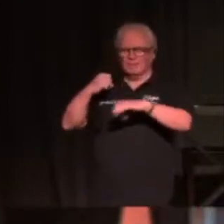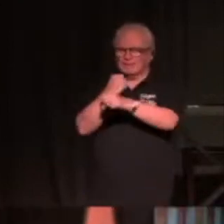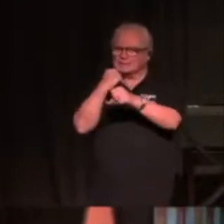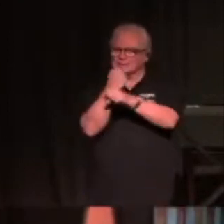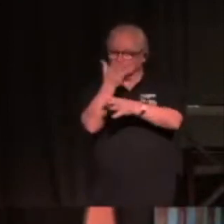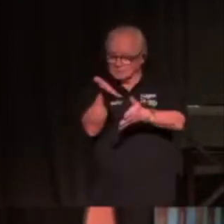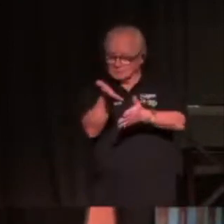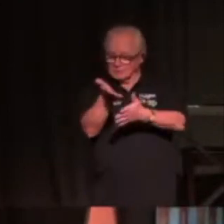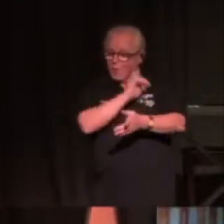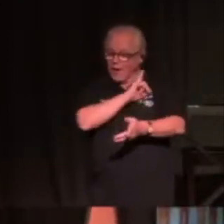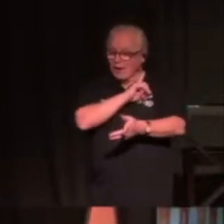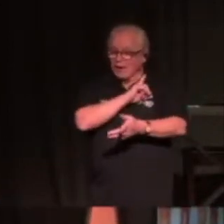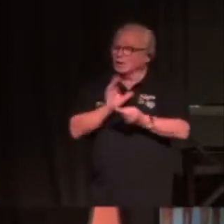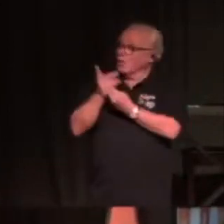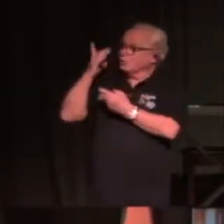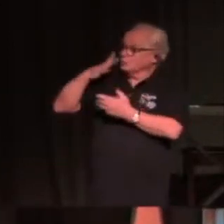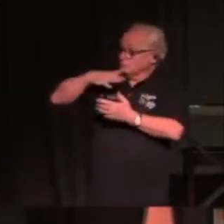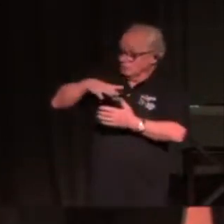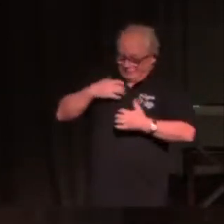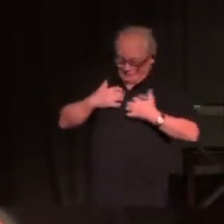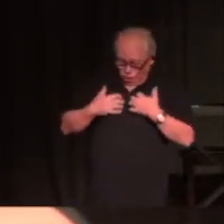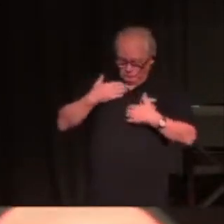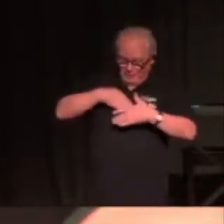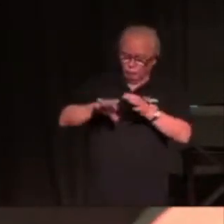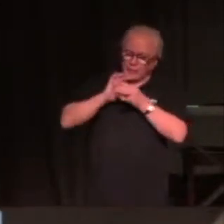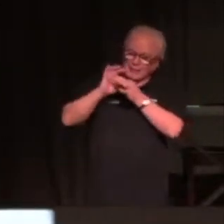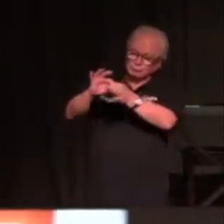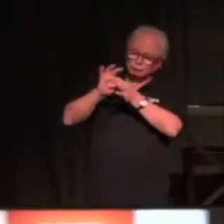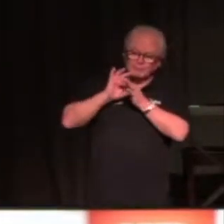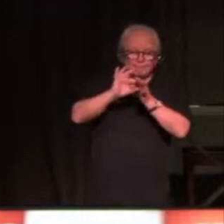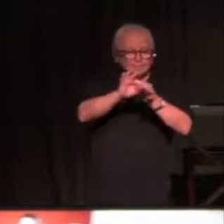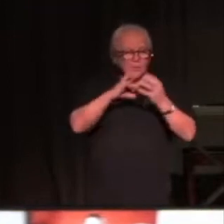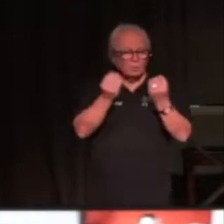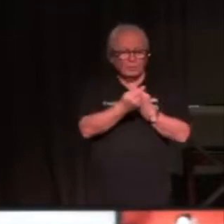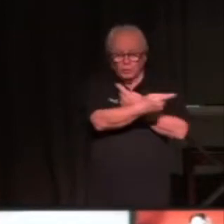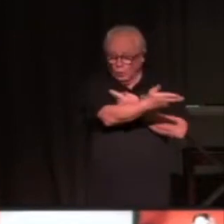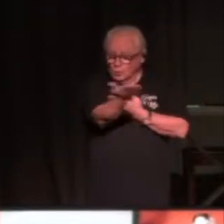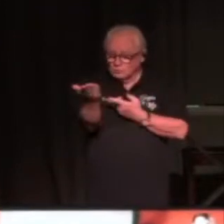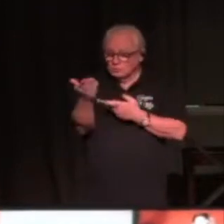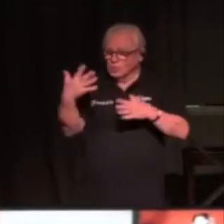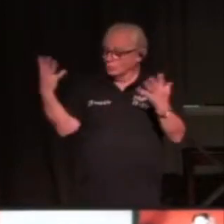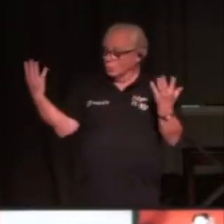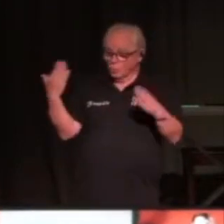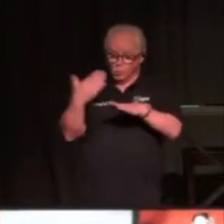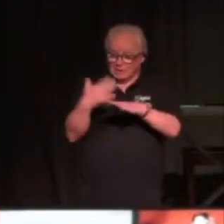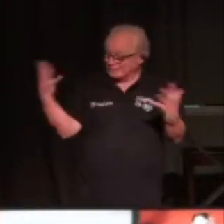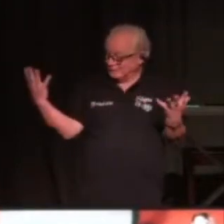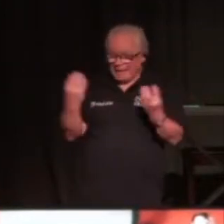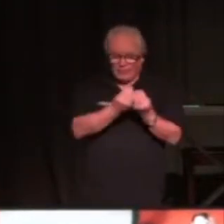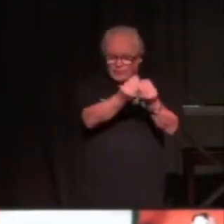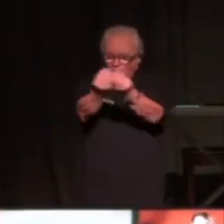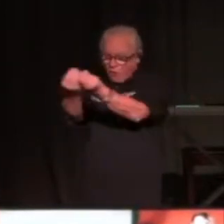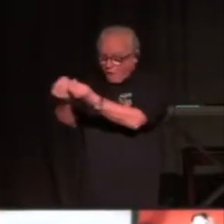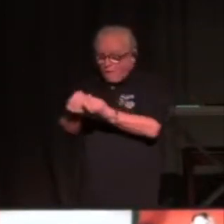you. So that together we work in harmony and work together in